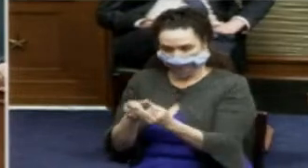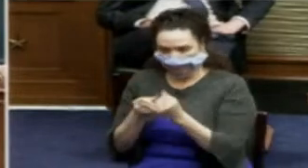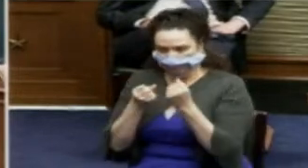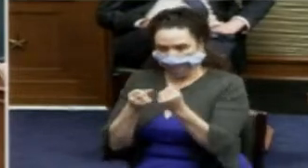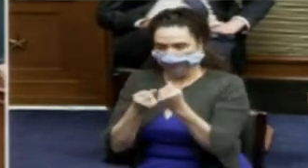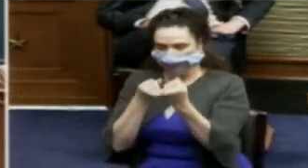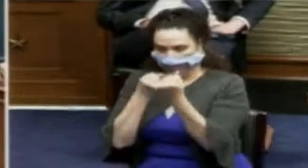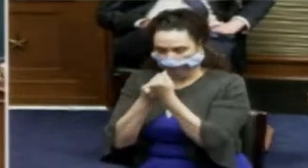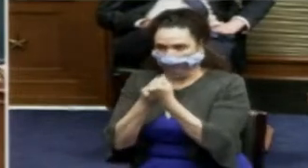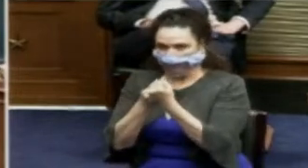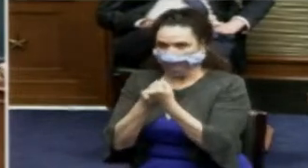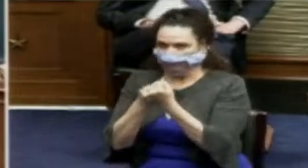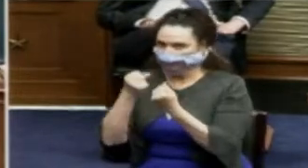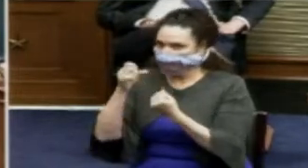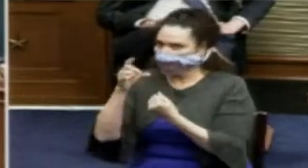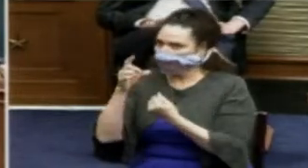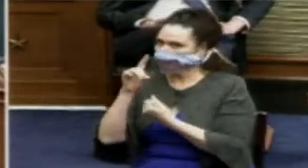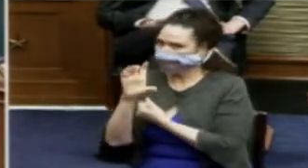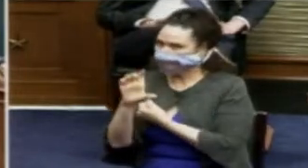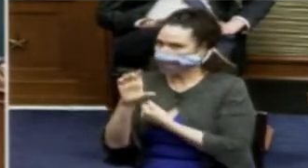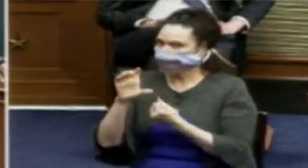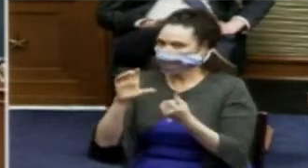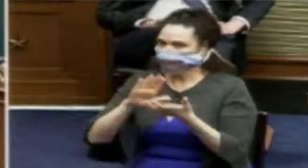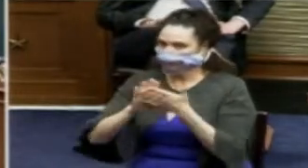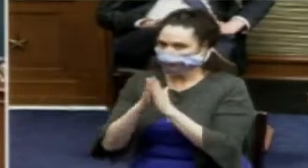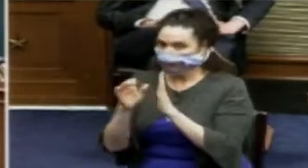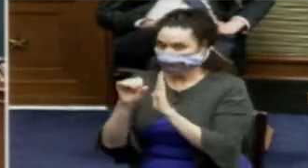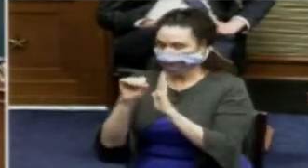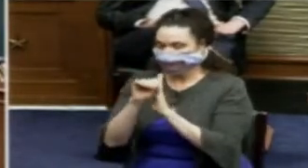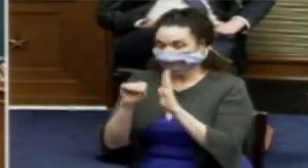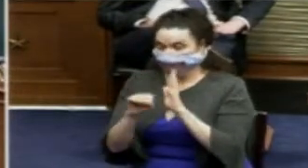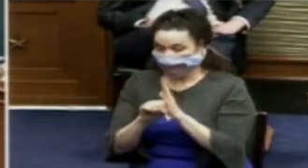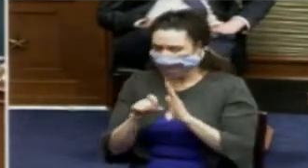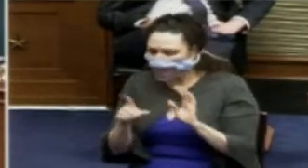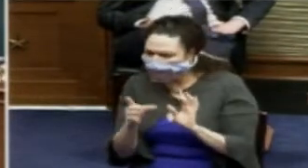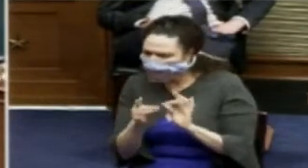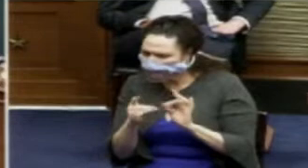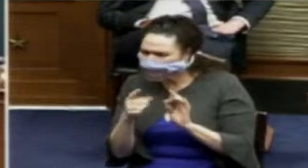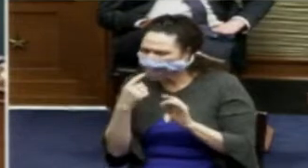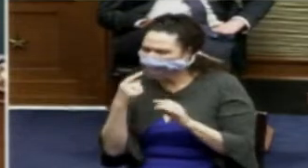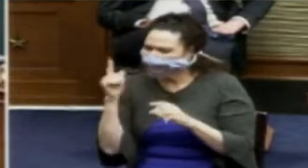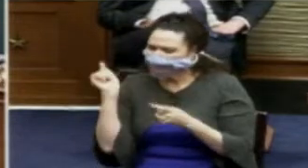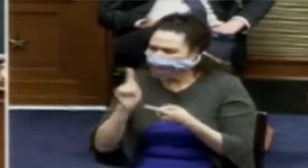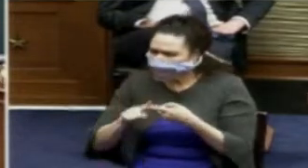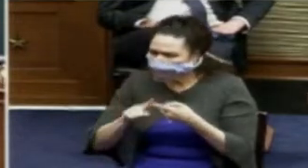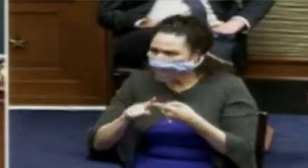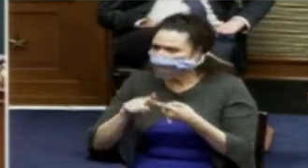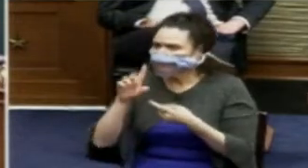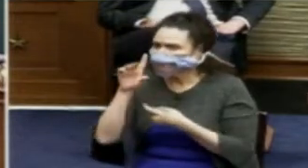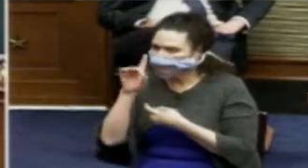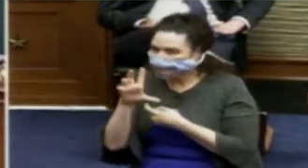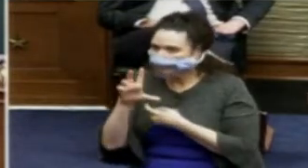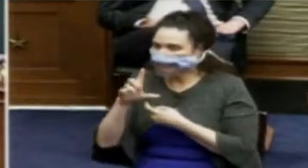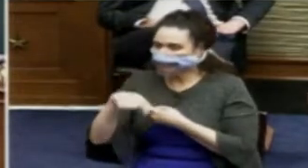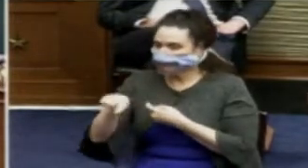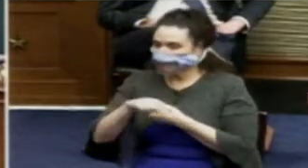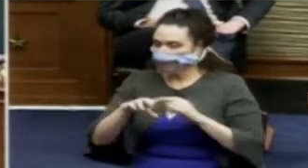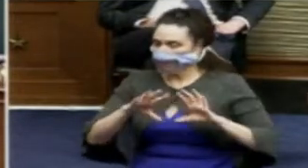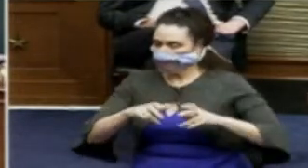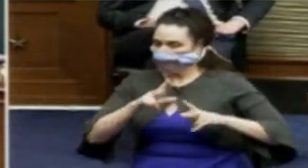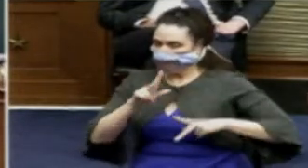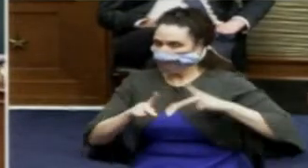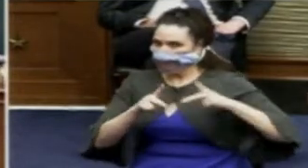to you is that you said that until DC residents have a vote in Congress, and I'm quoting you, the efforts